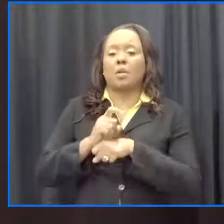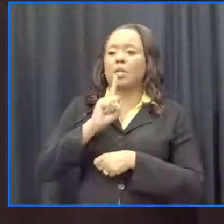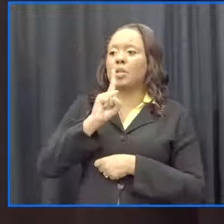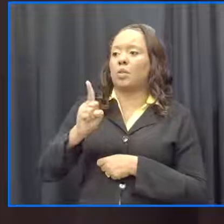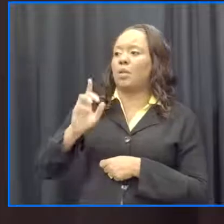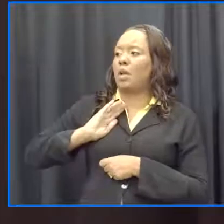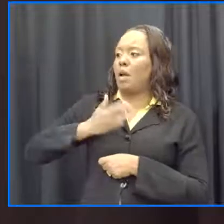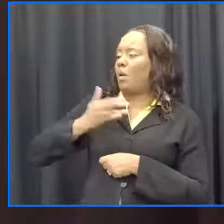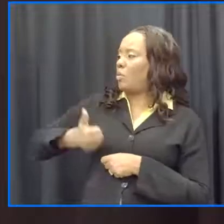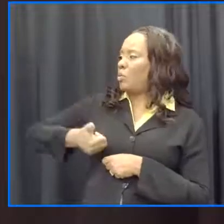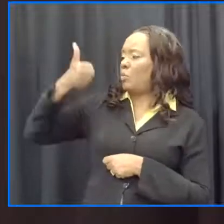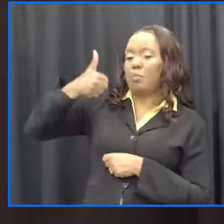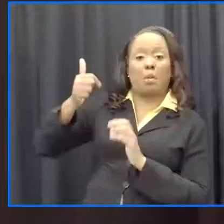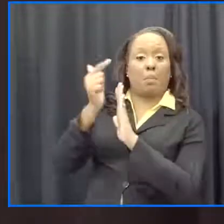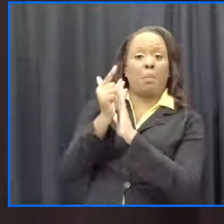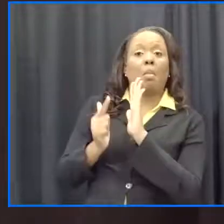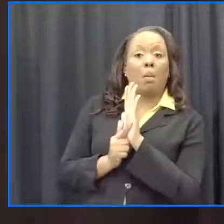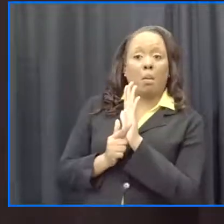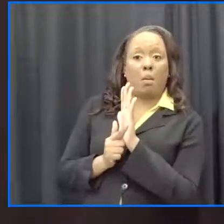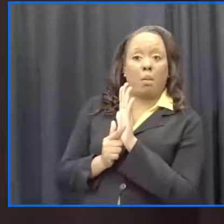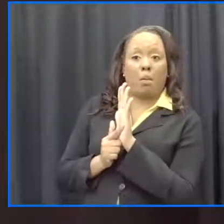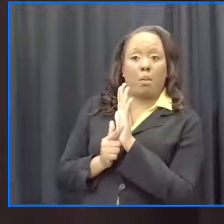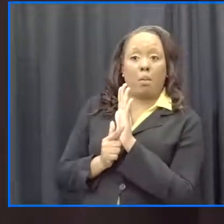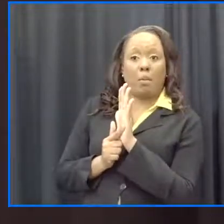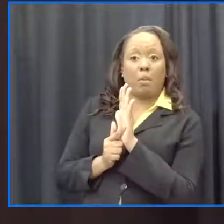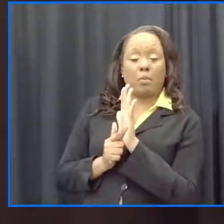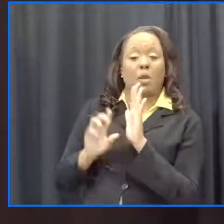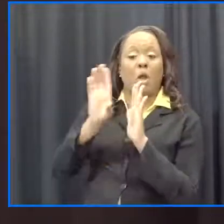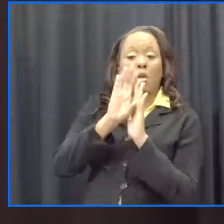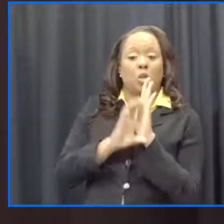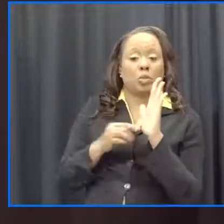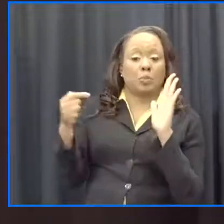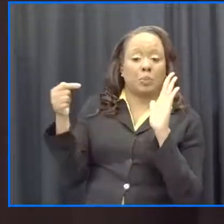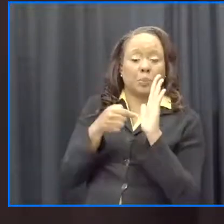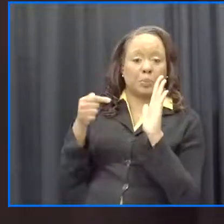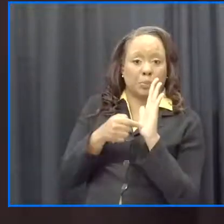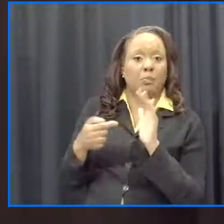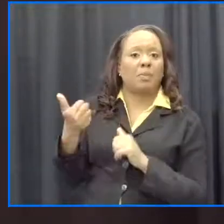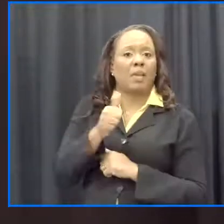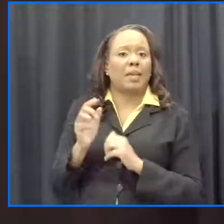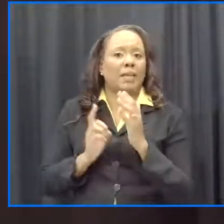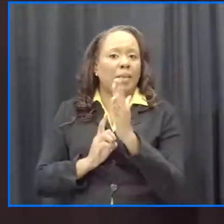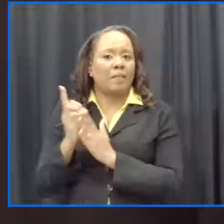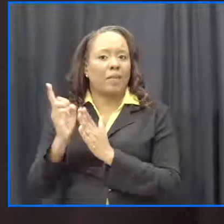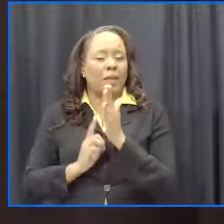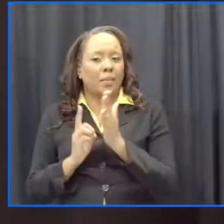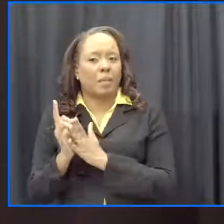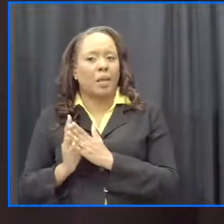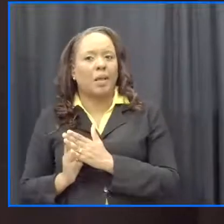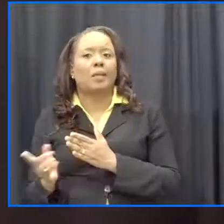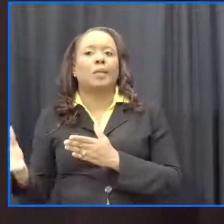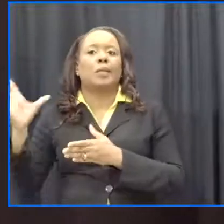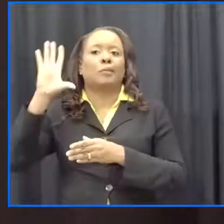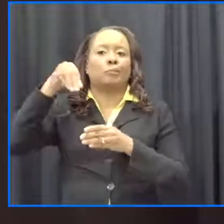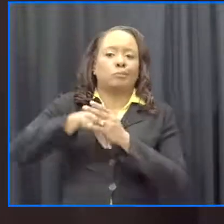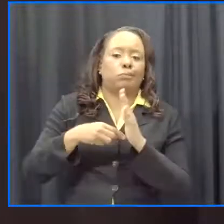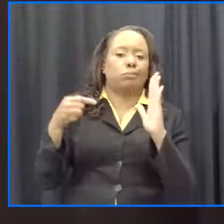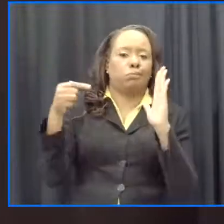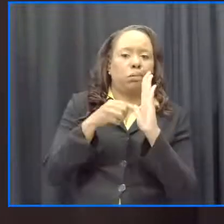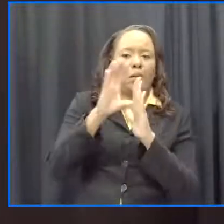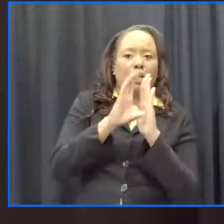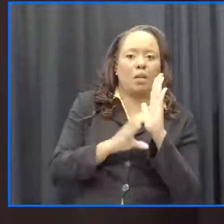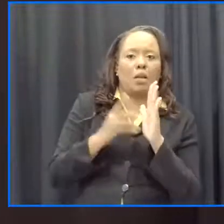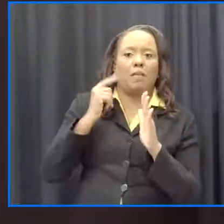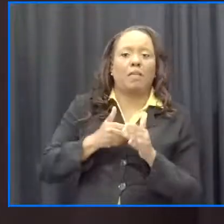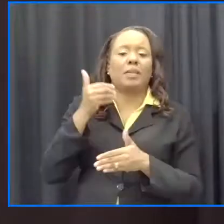our supreme law takes into account, where appropriate, developments in the law and societal norms for the